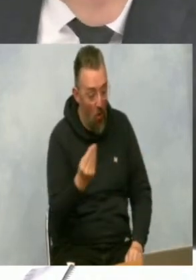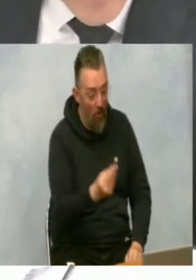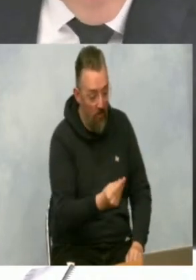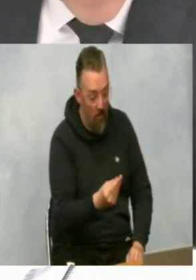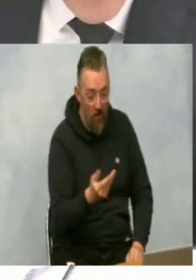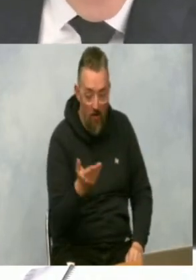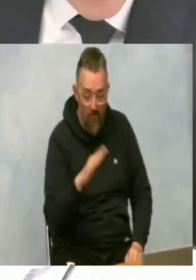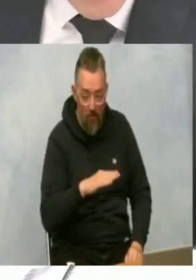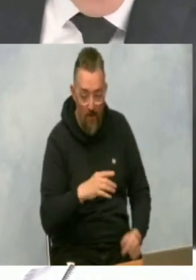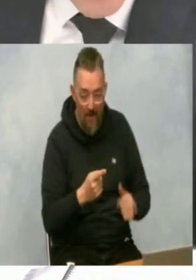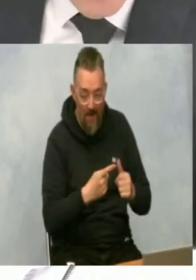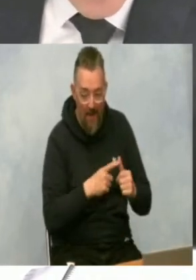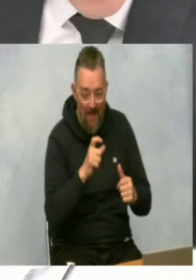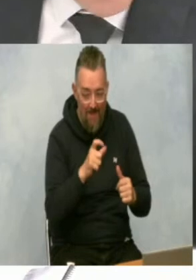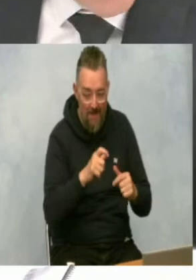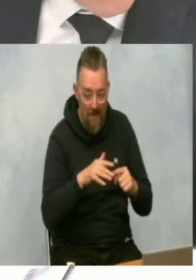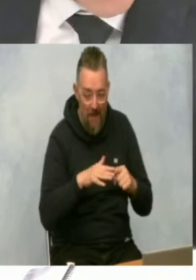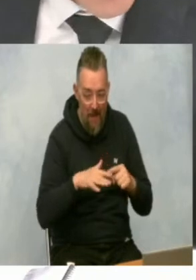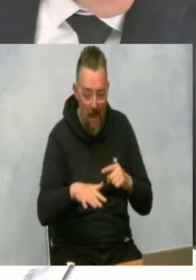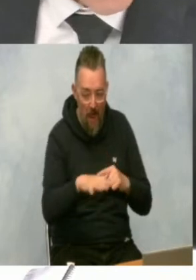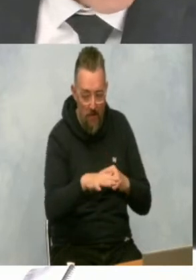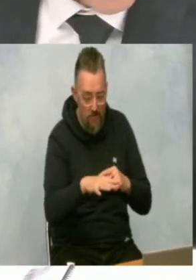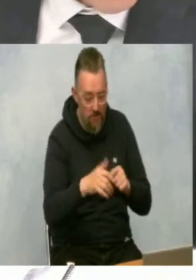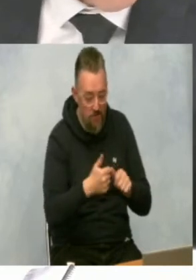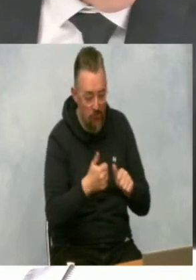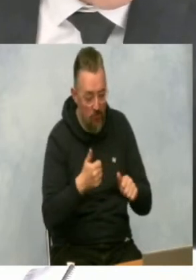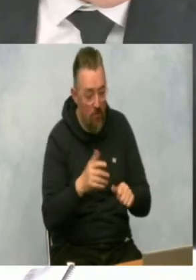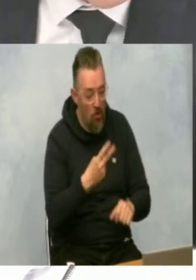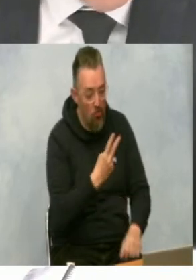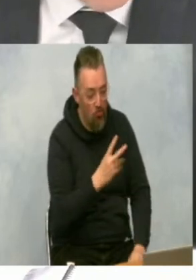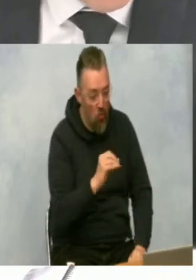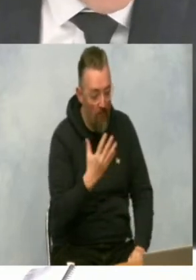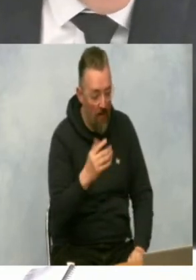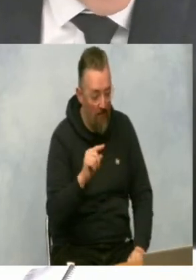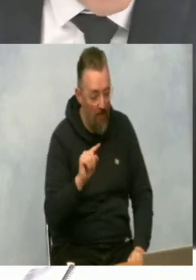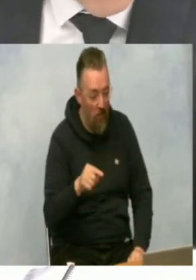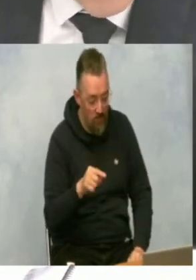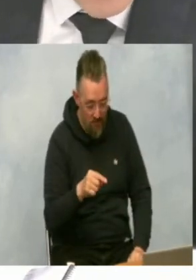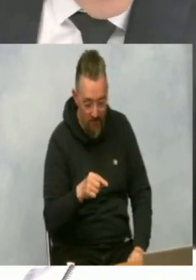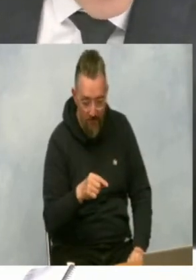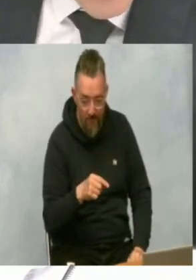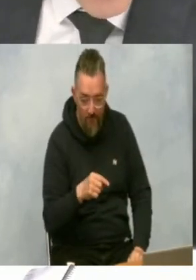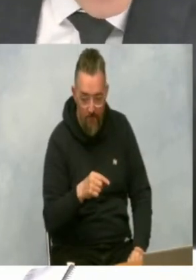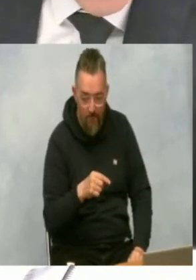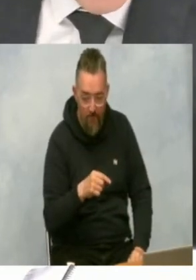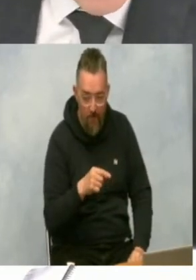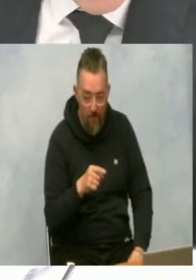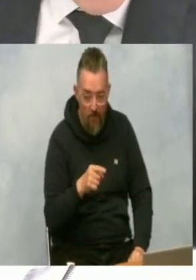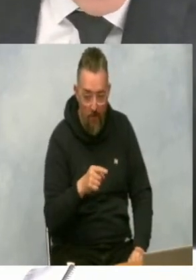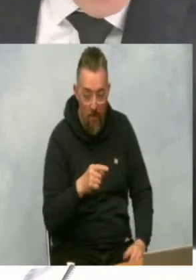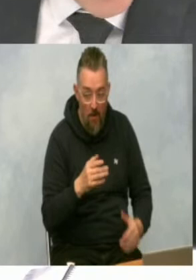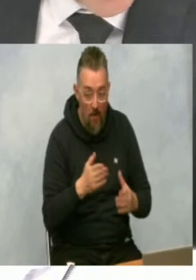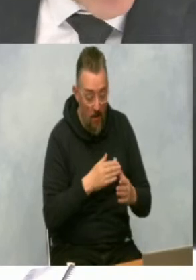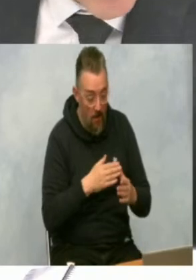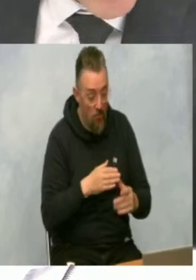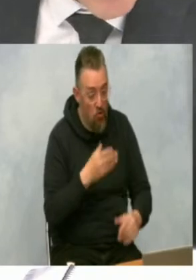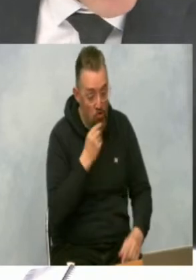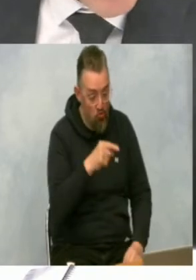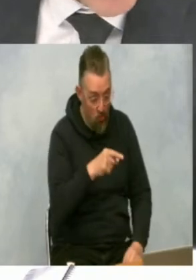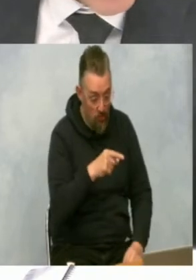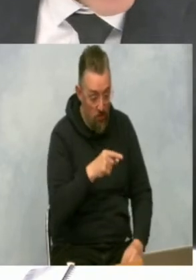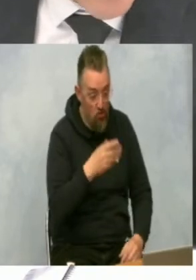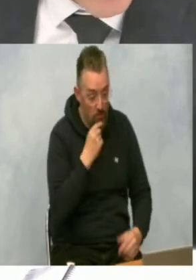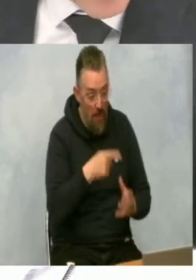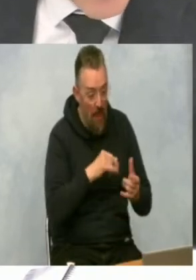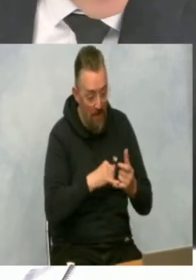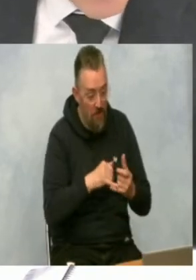from AC Land Regeneration Limited for £205,000. Their initial intention is to use the property as a